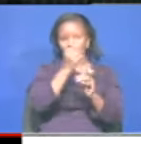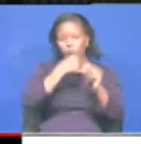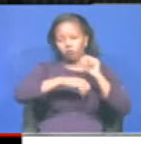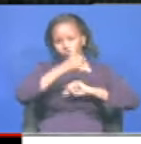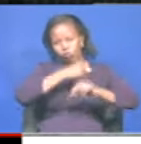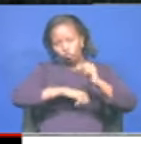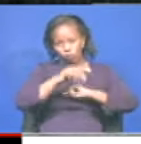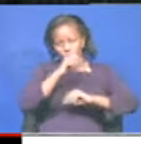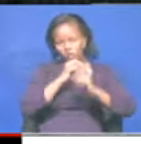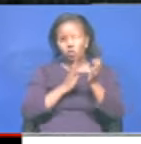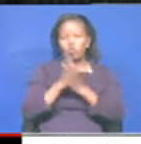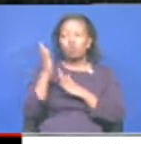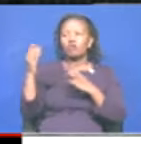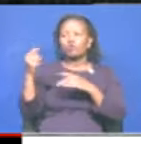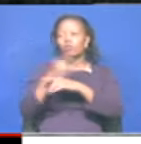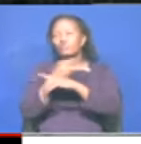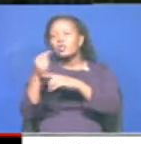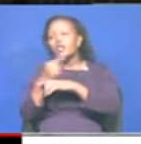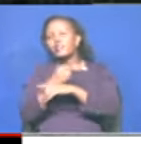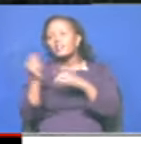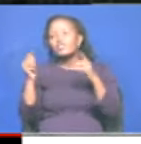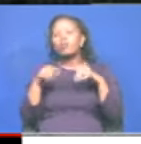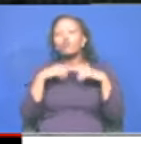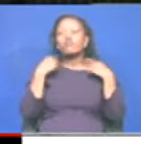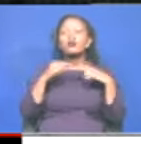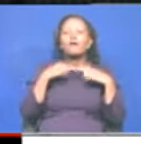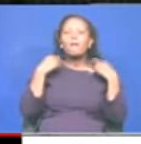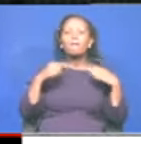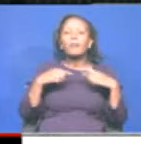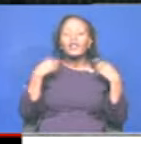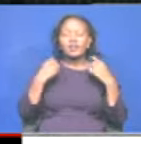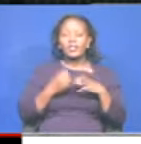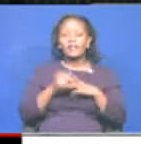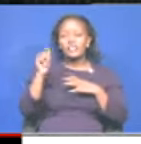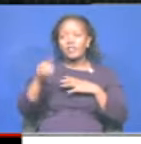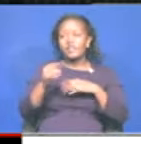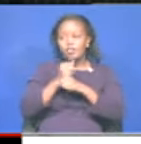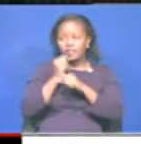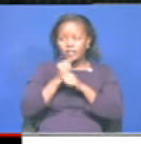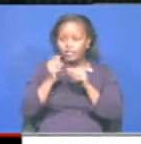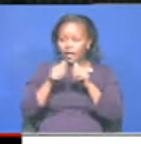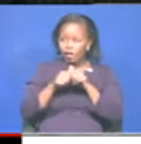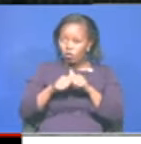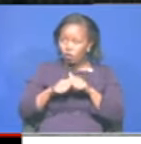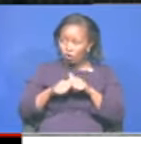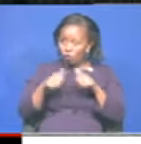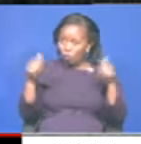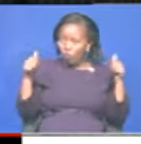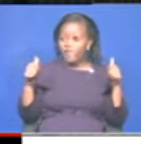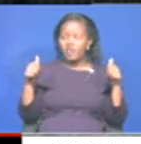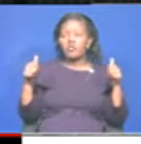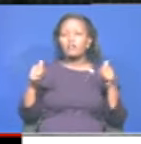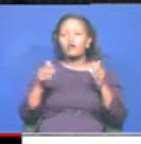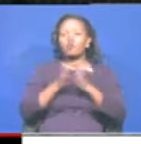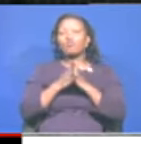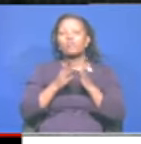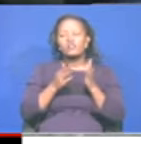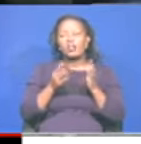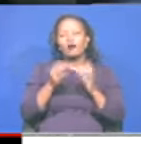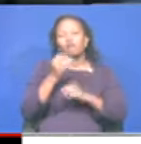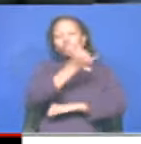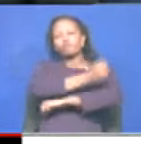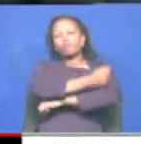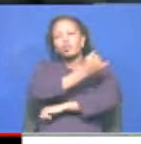training of its pastors and priests is done well within an ecumenical institution such as St.